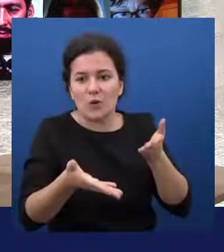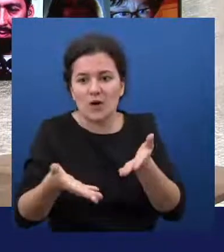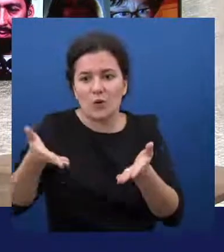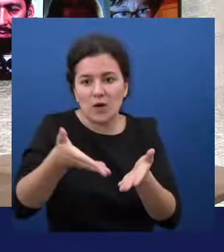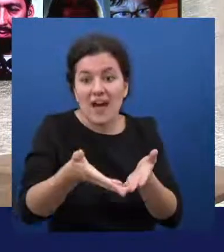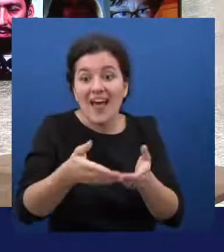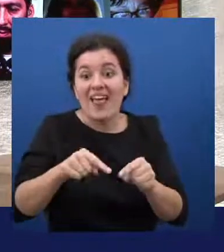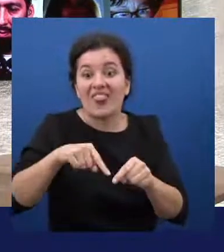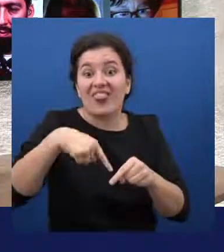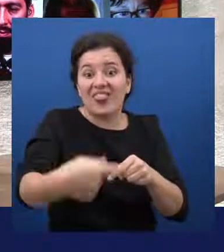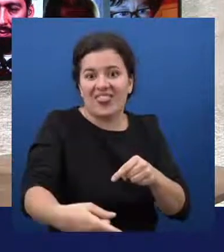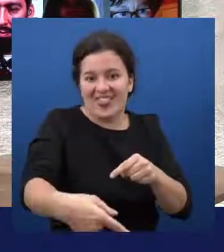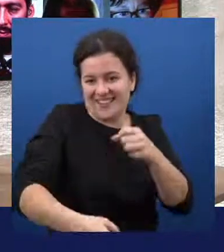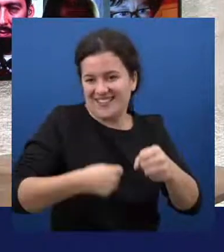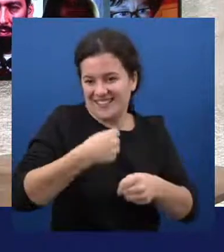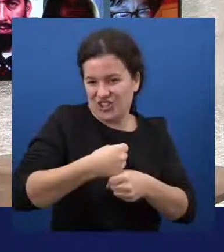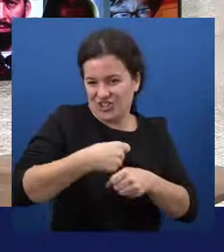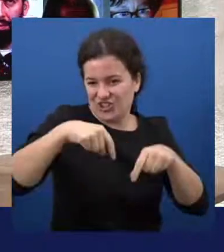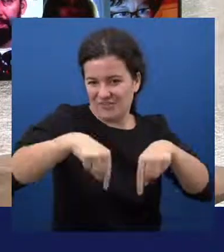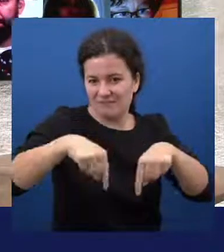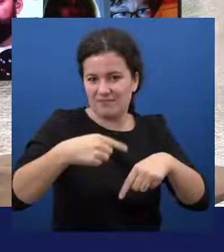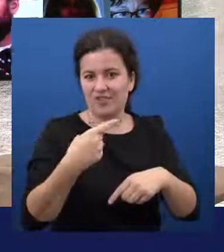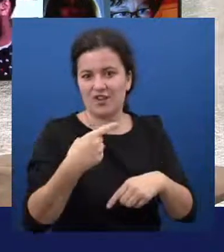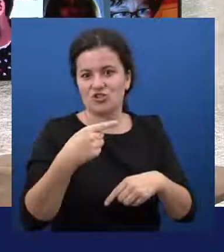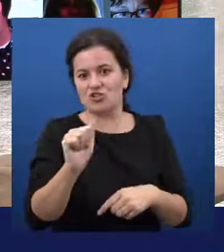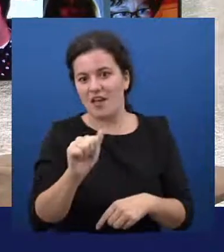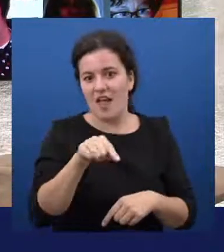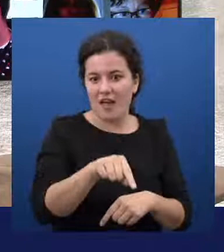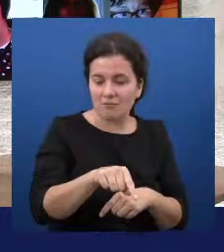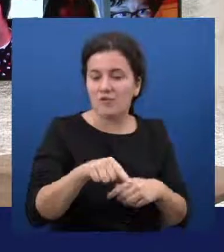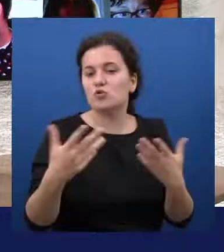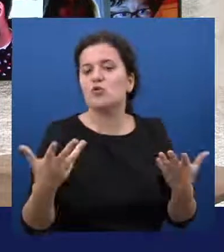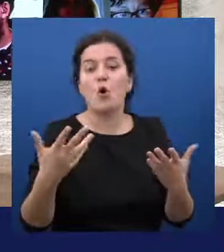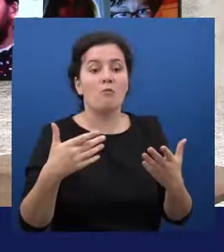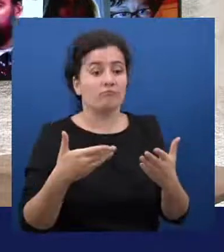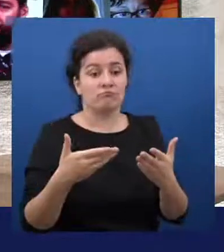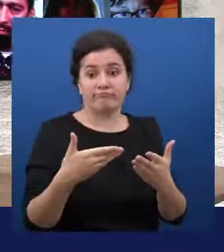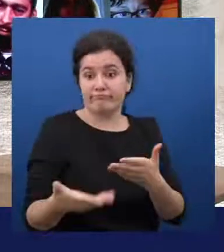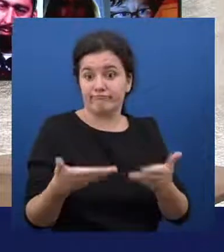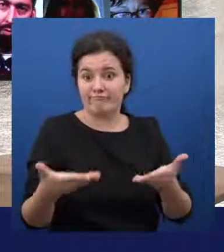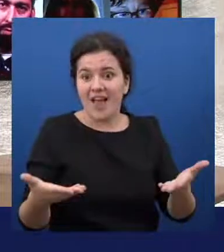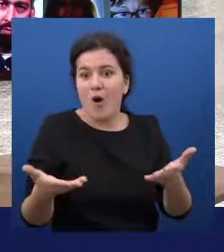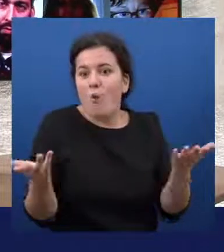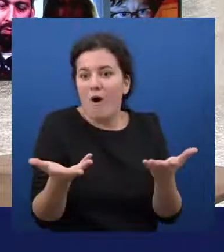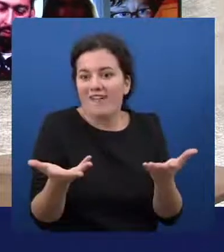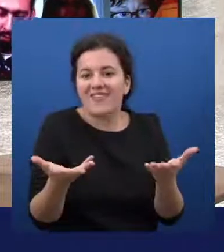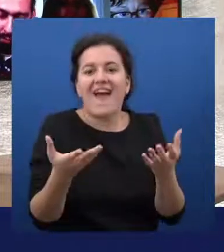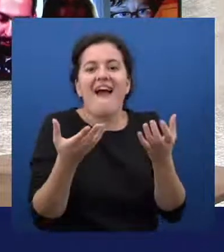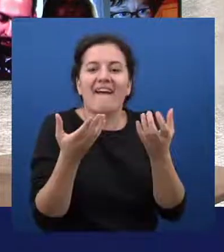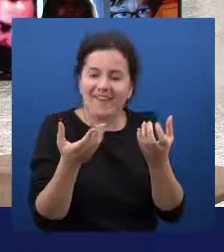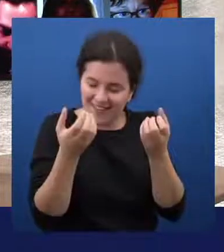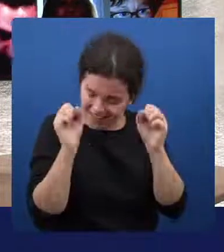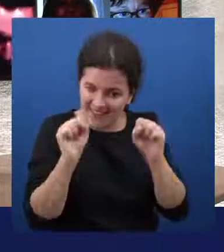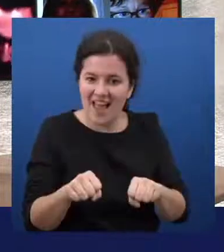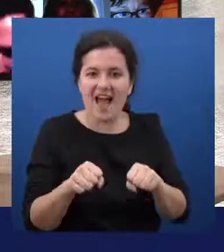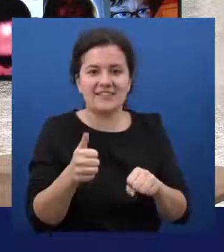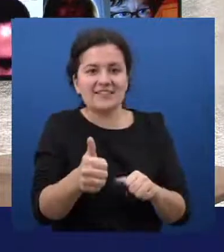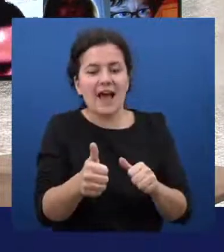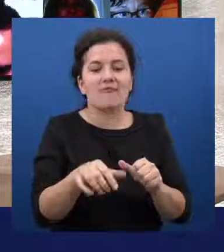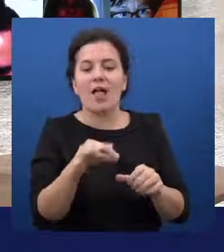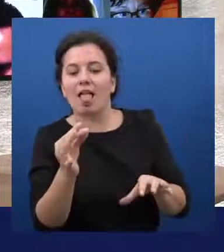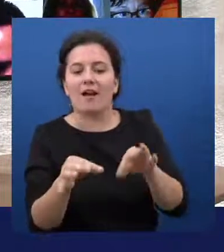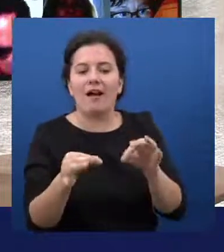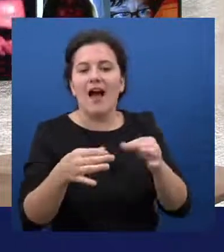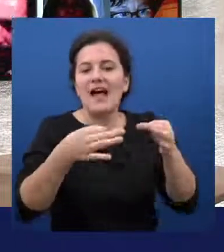really cool to play around with decision services like Anomaly